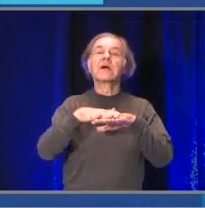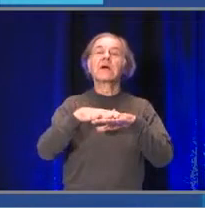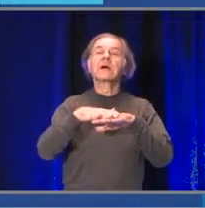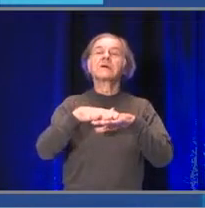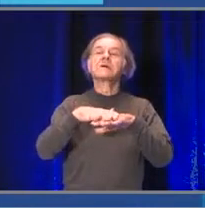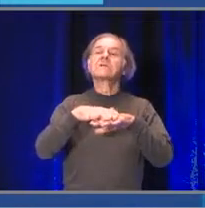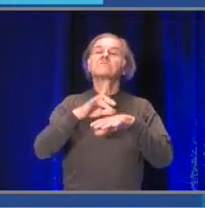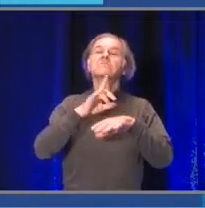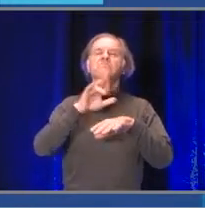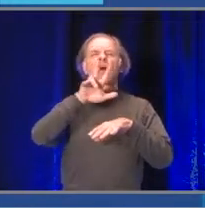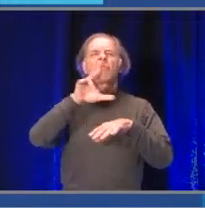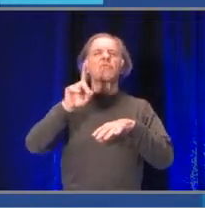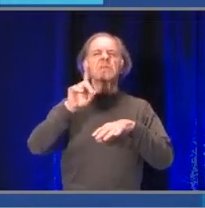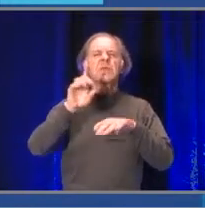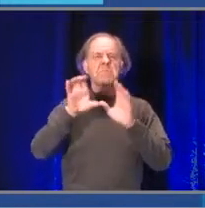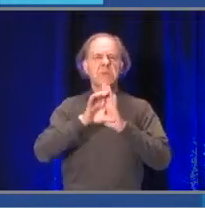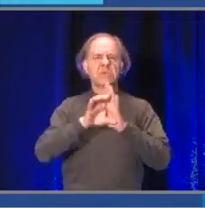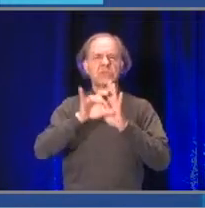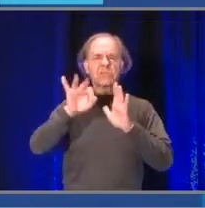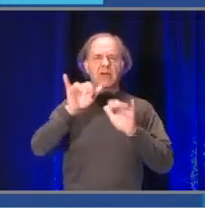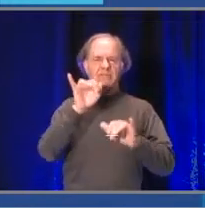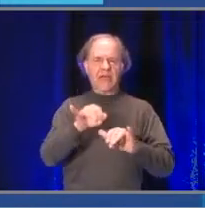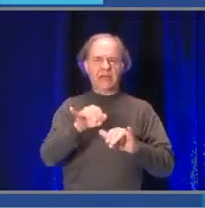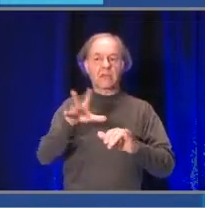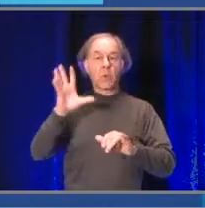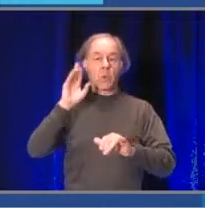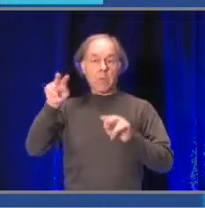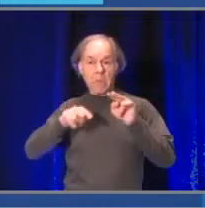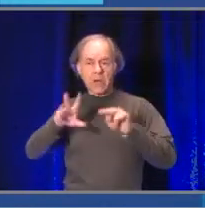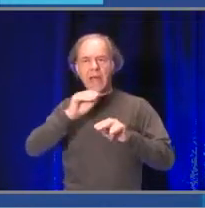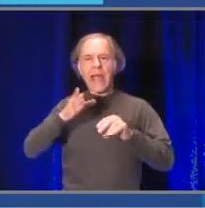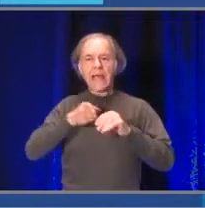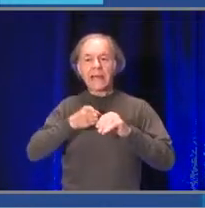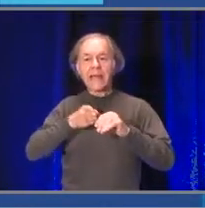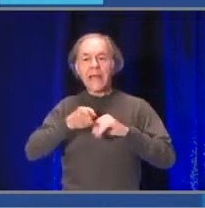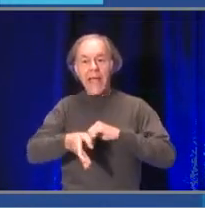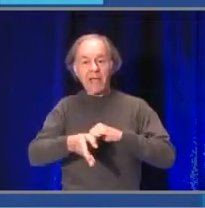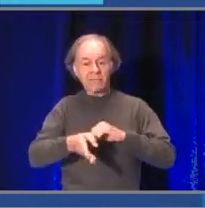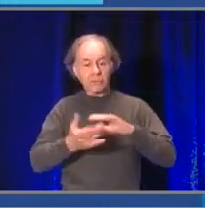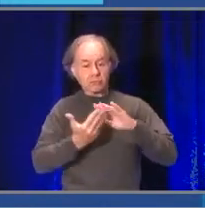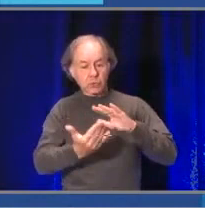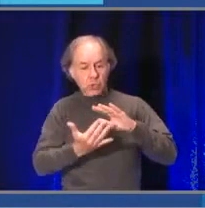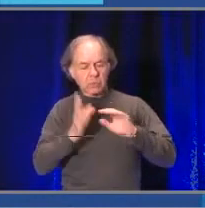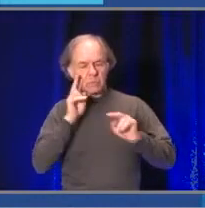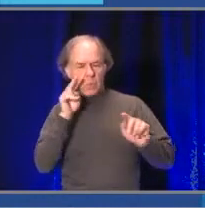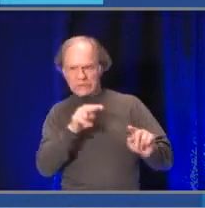of real-time ablation planning, monitoring, and post-ablation imaging.